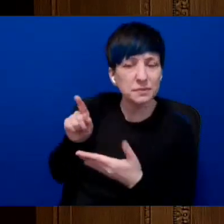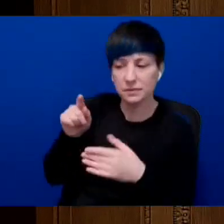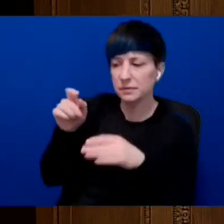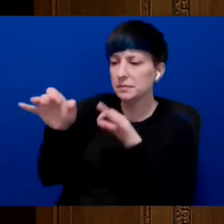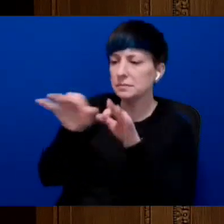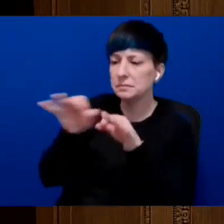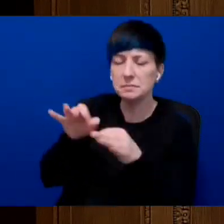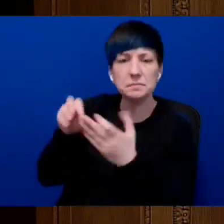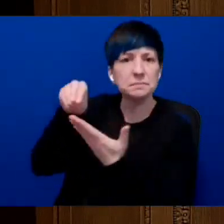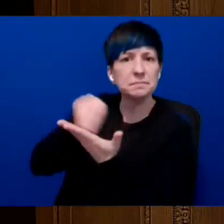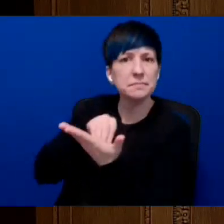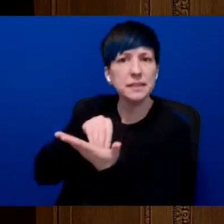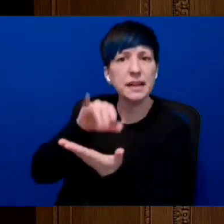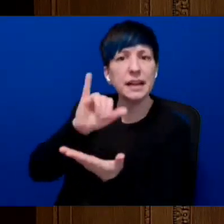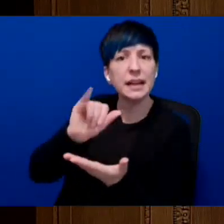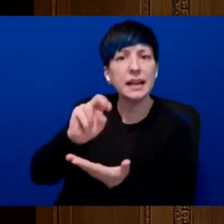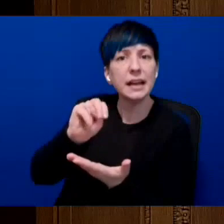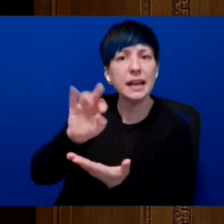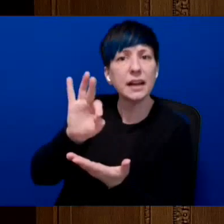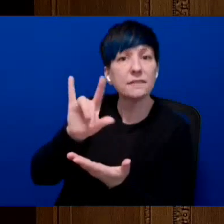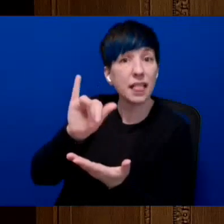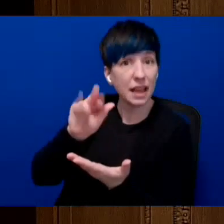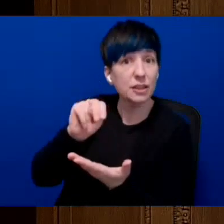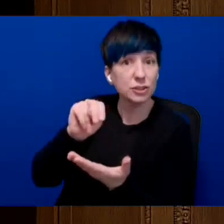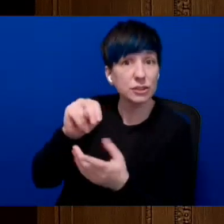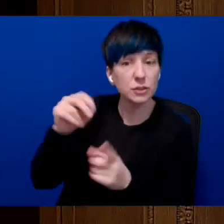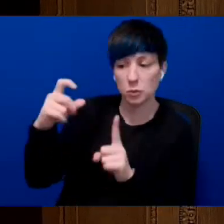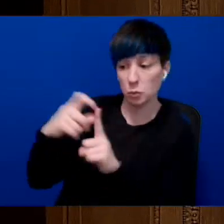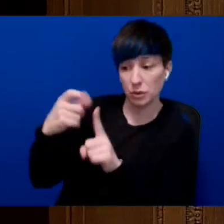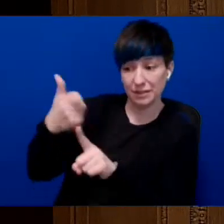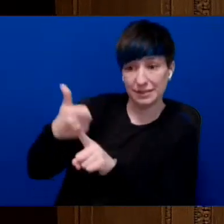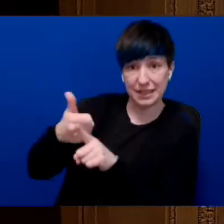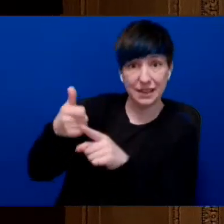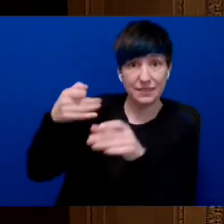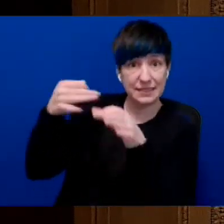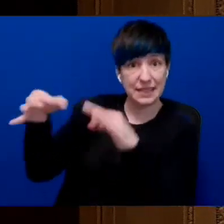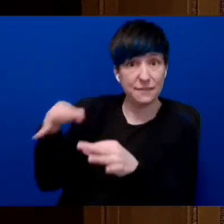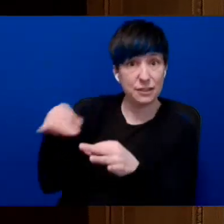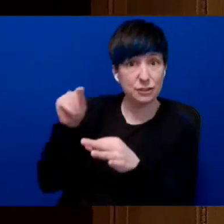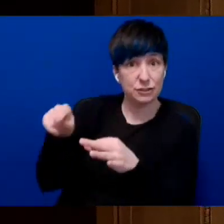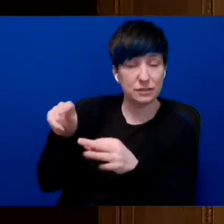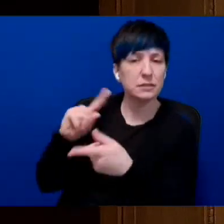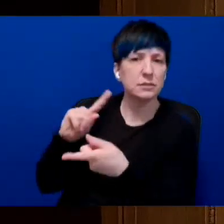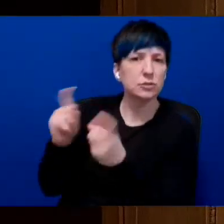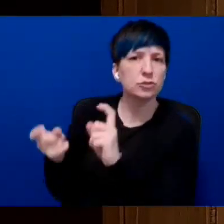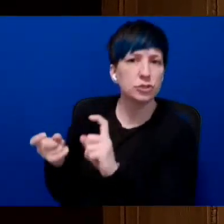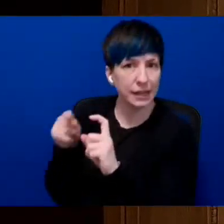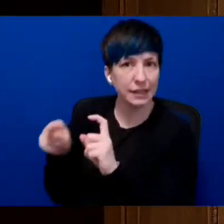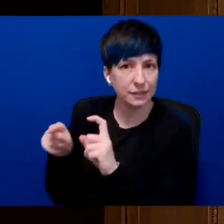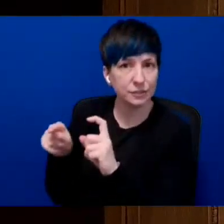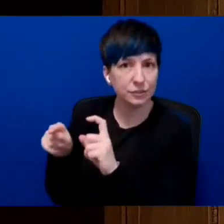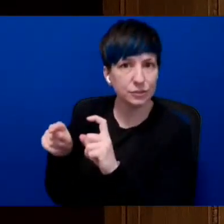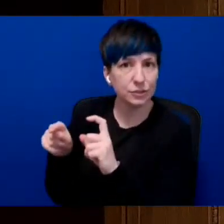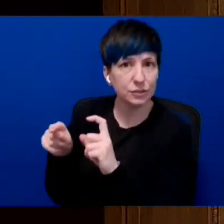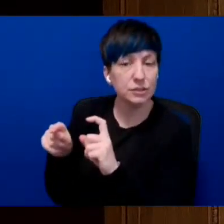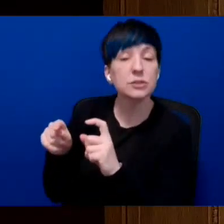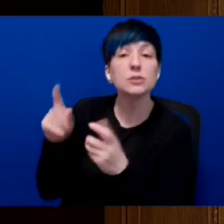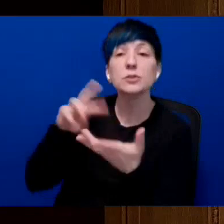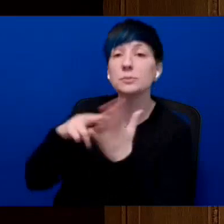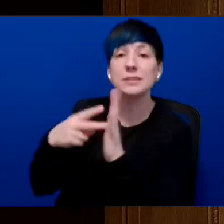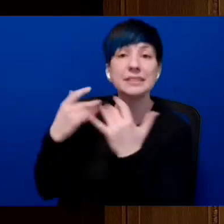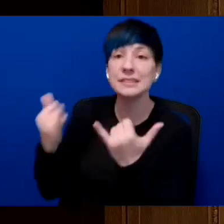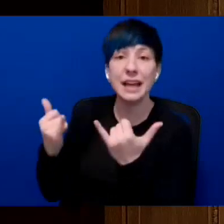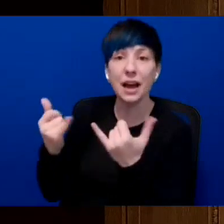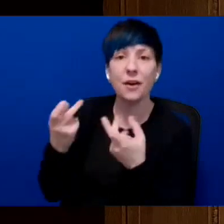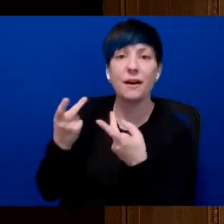in a way that would actually allow for a BC Hydro rate increase of up to